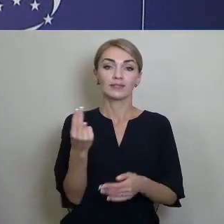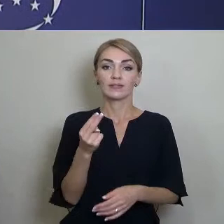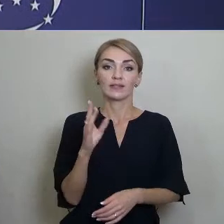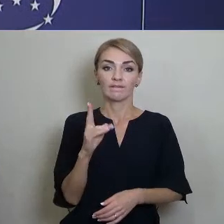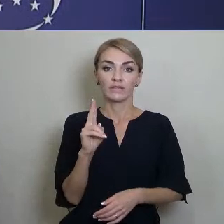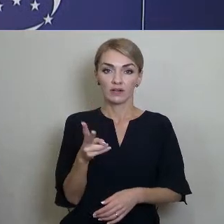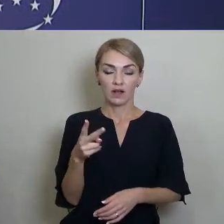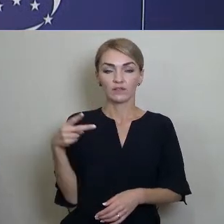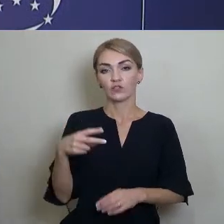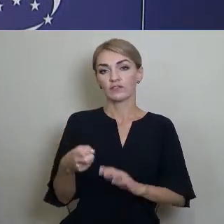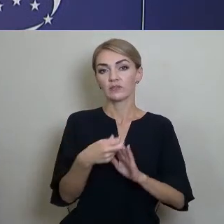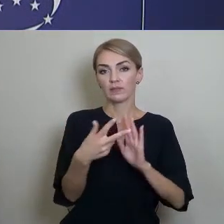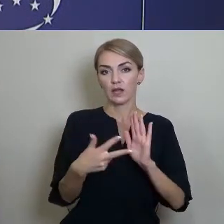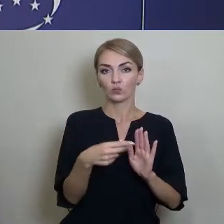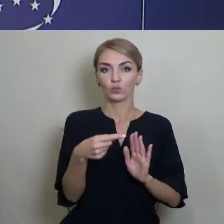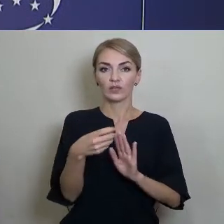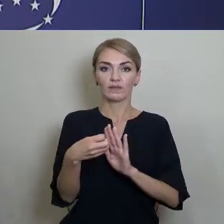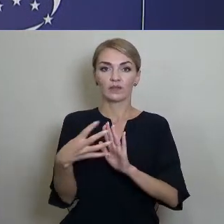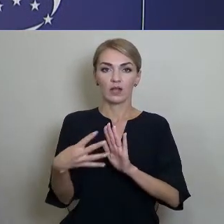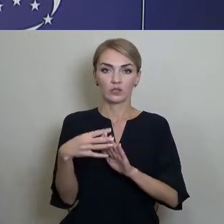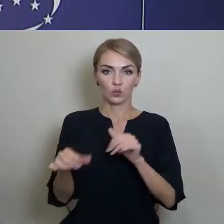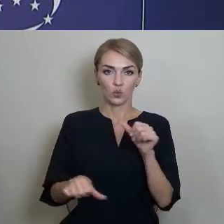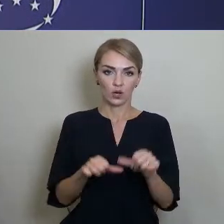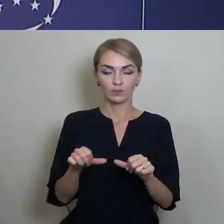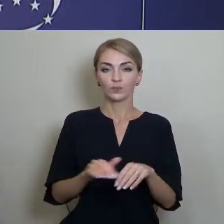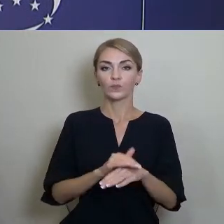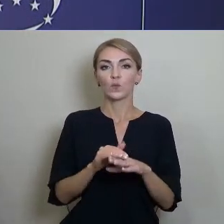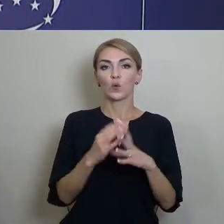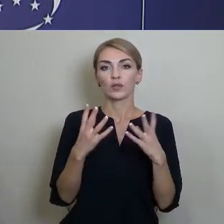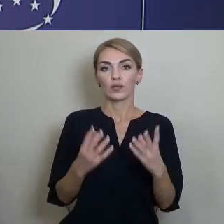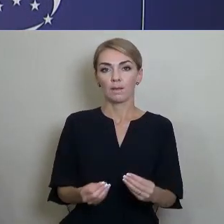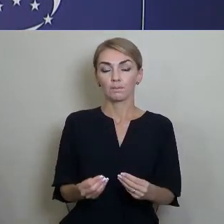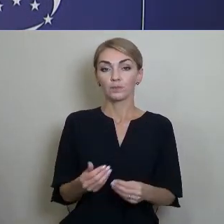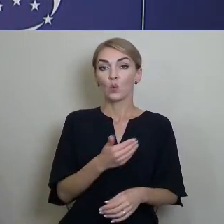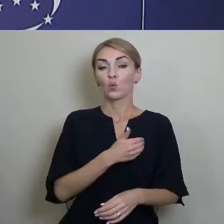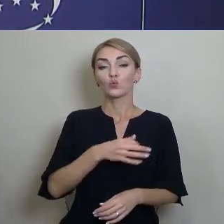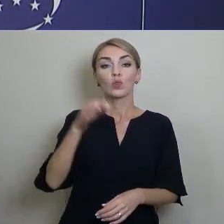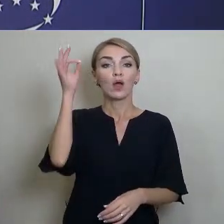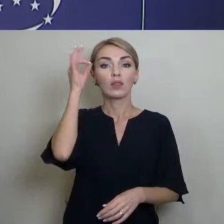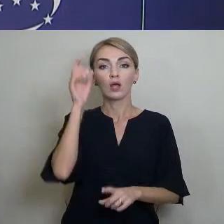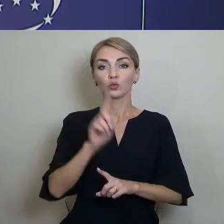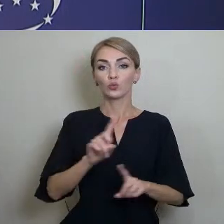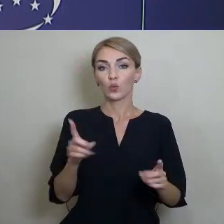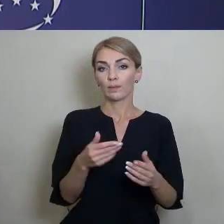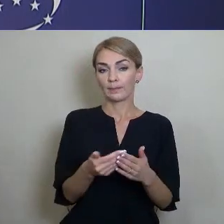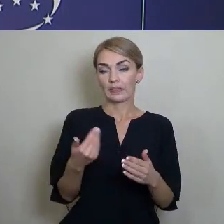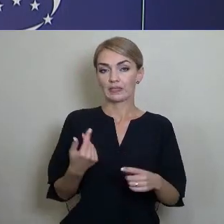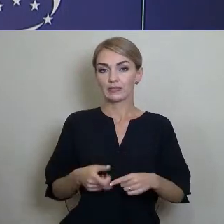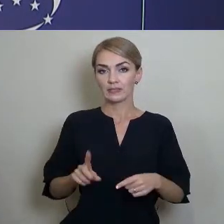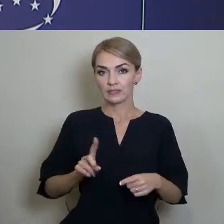member of the CSC, Associate Professor. And he used to be the member of the CSC